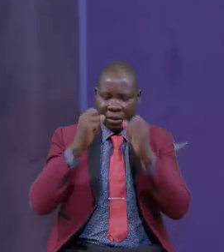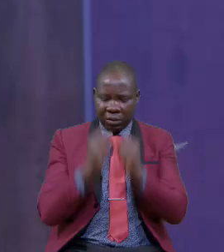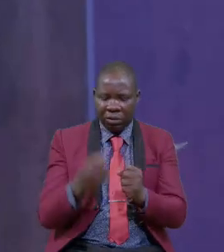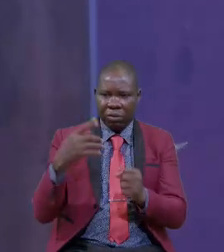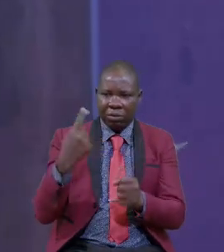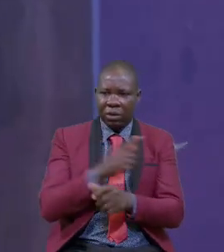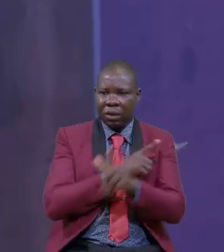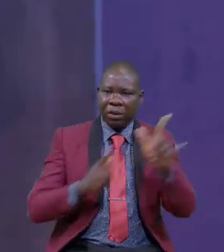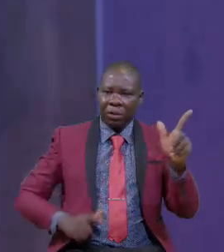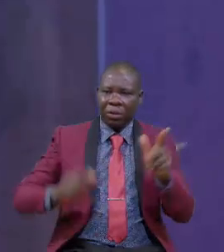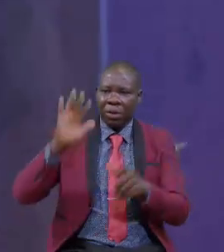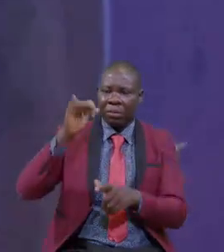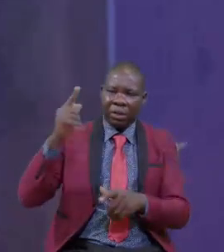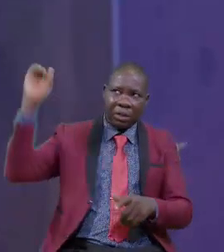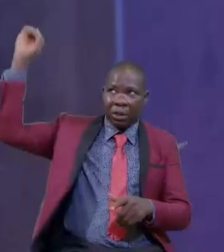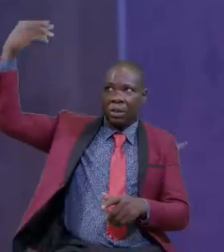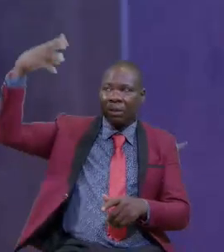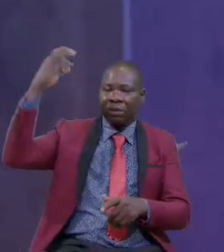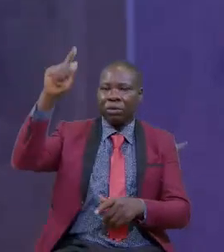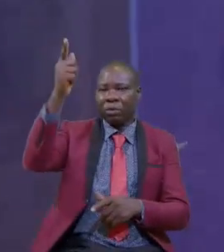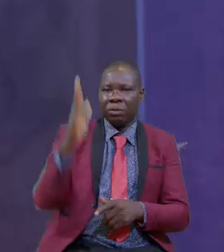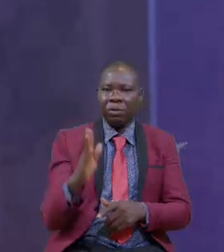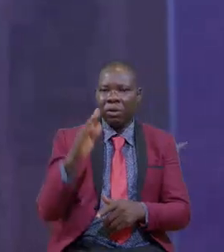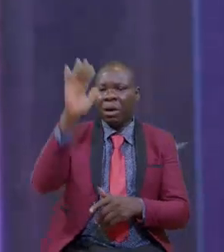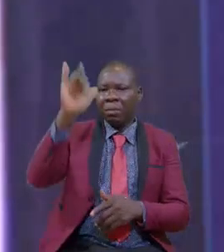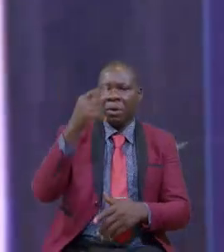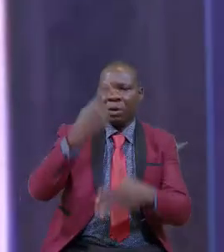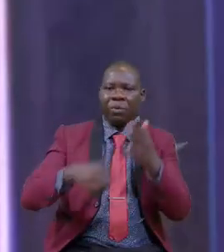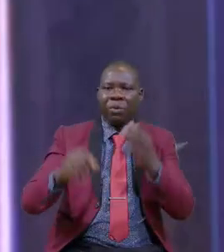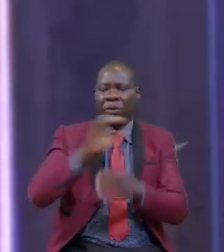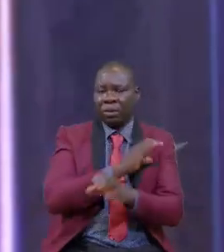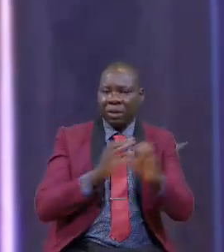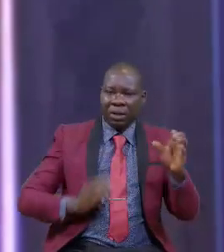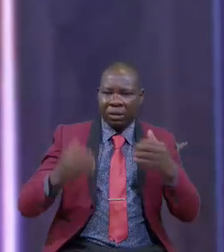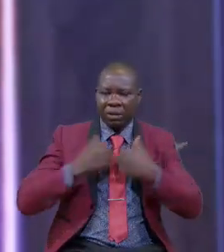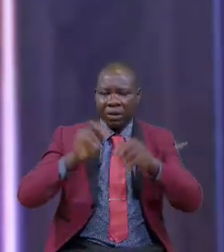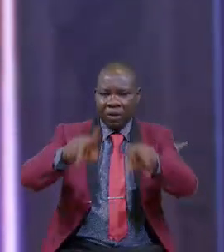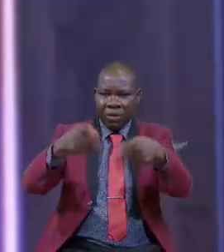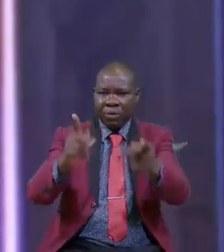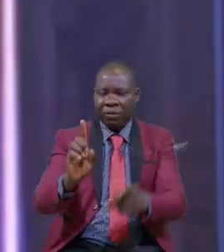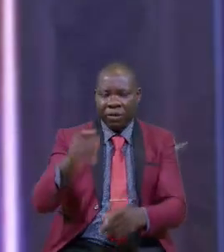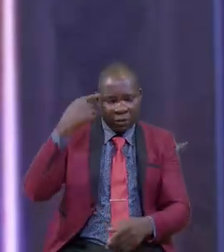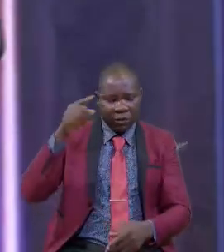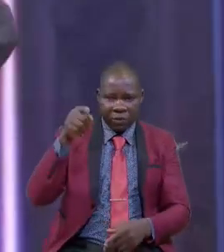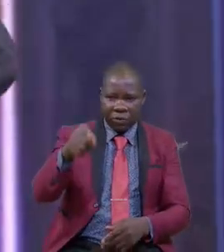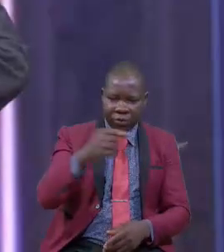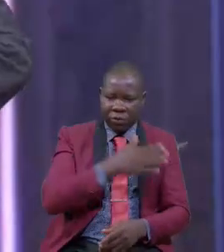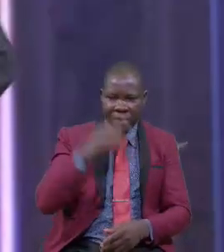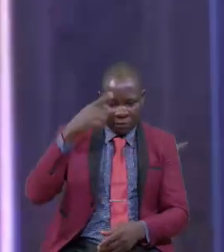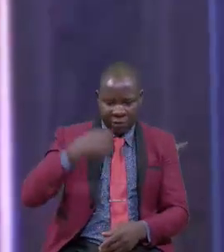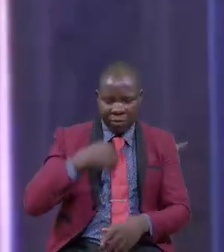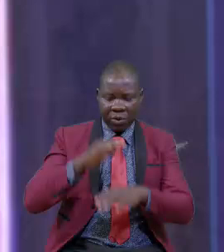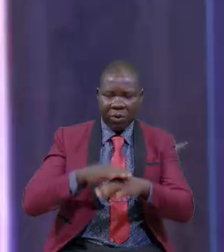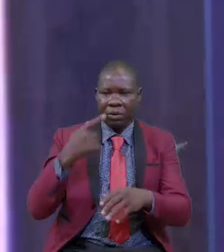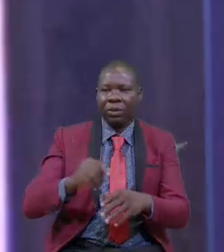of God, by what Christ has provided for you and for me on the cross of Calvary,